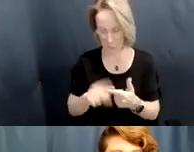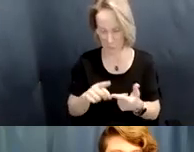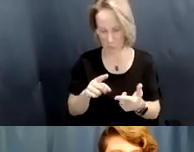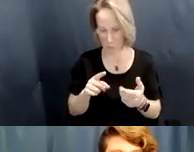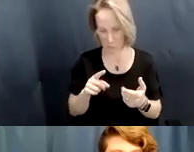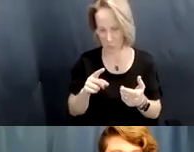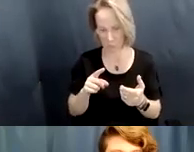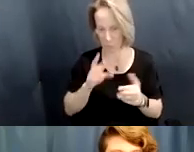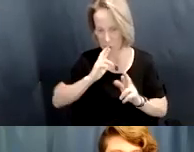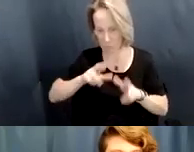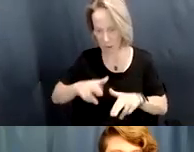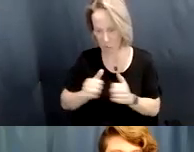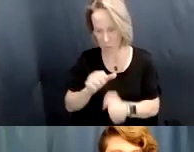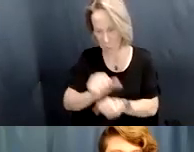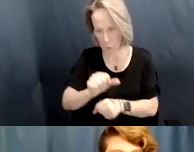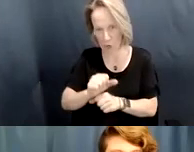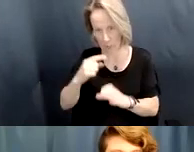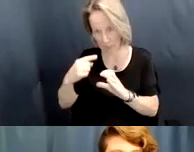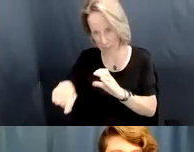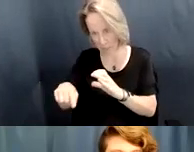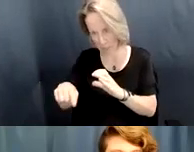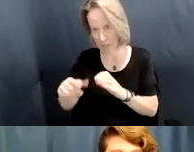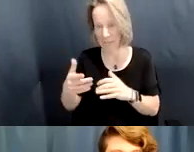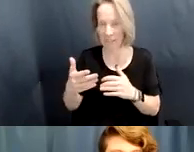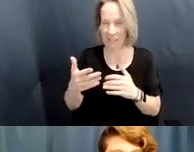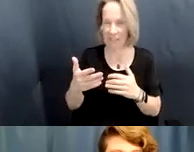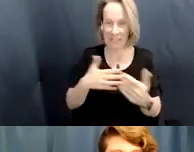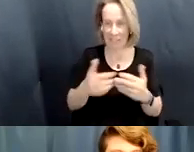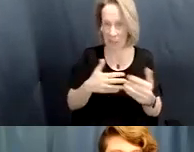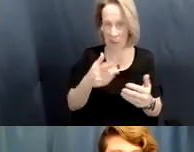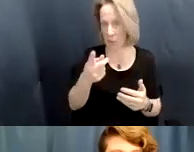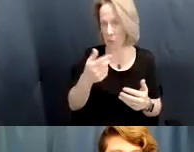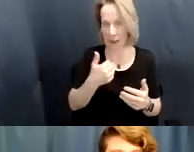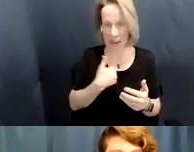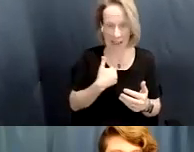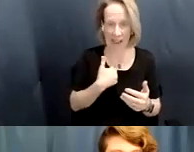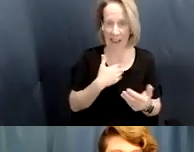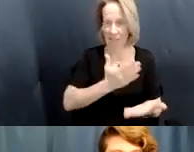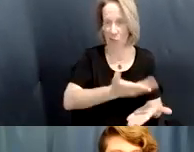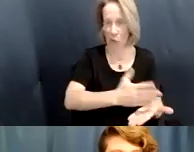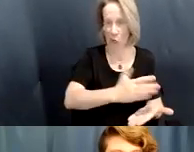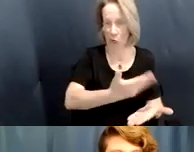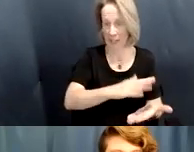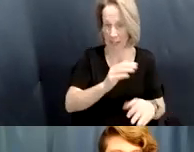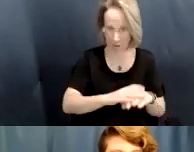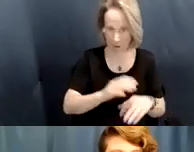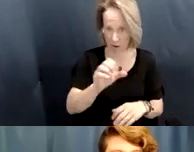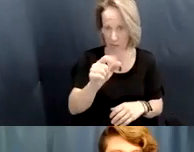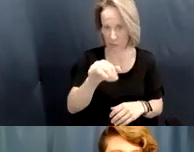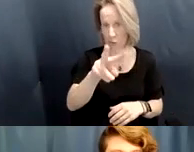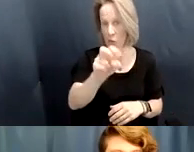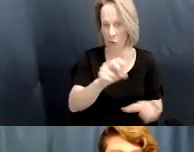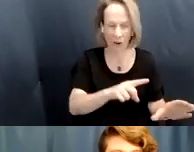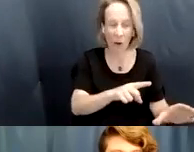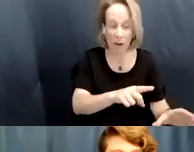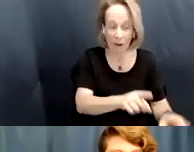though you have some macaroni on the stove and or lasagna in the oven. Okay, just one more email, just